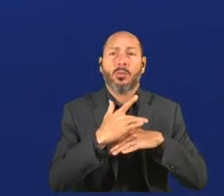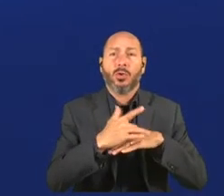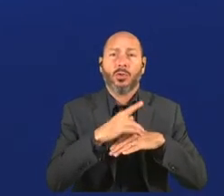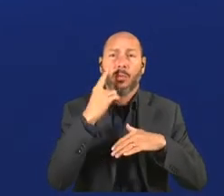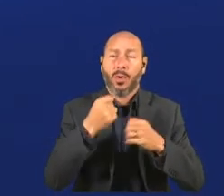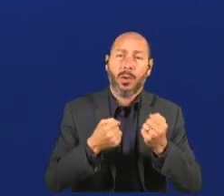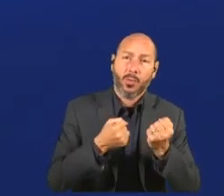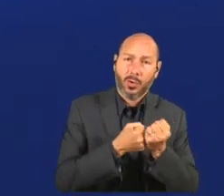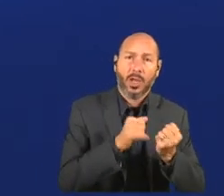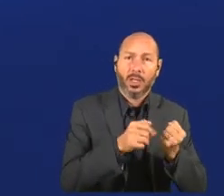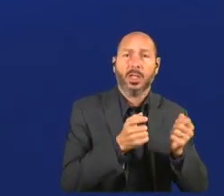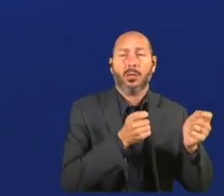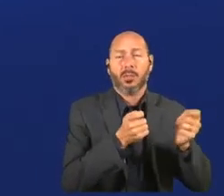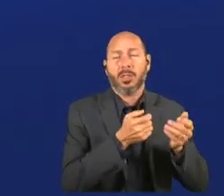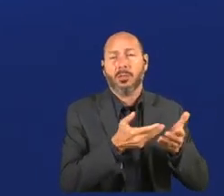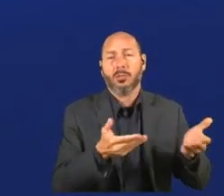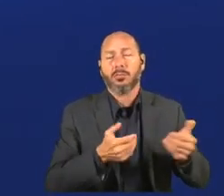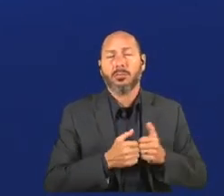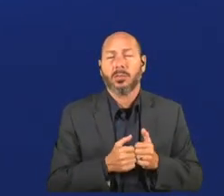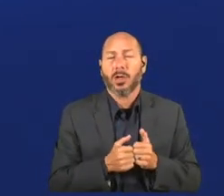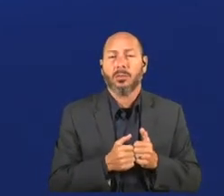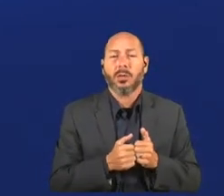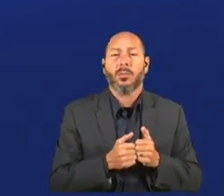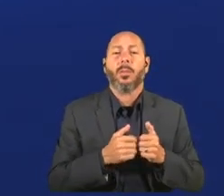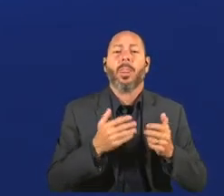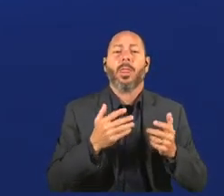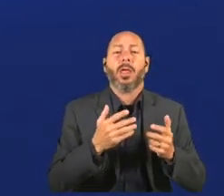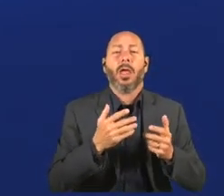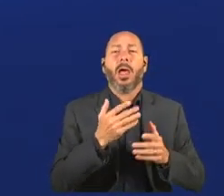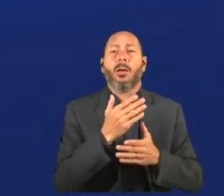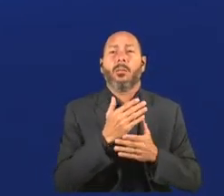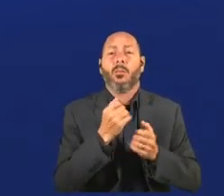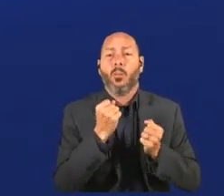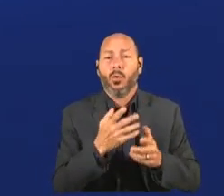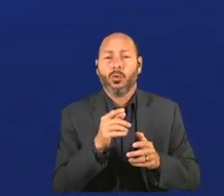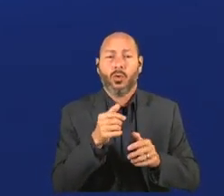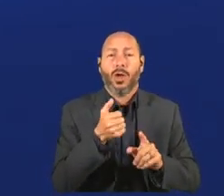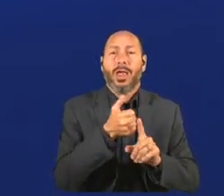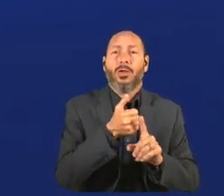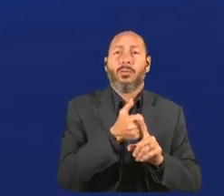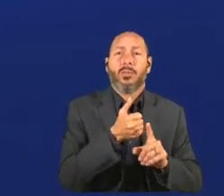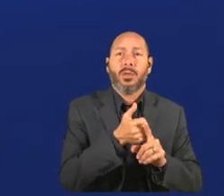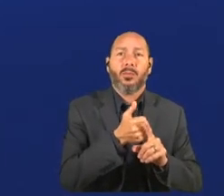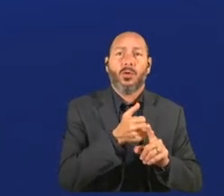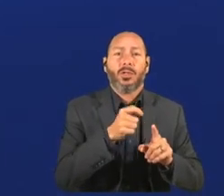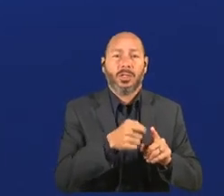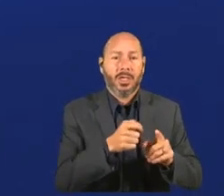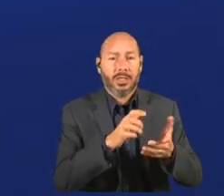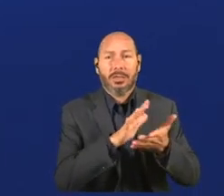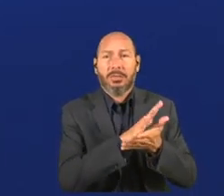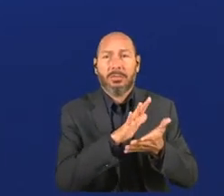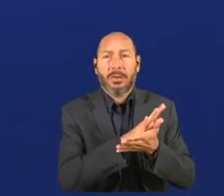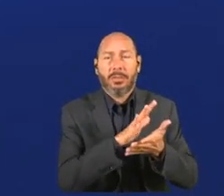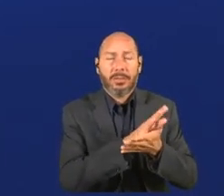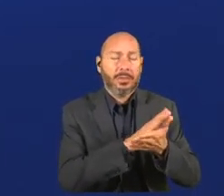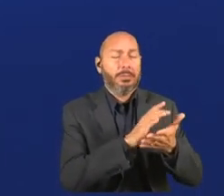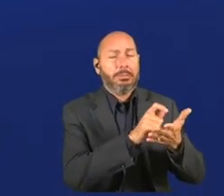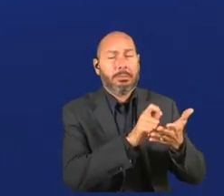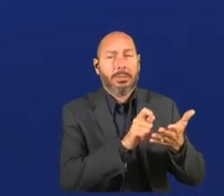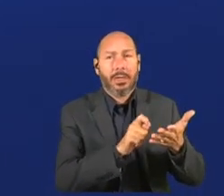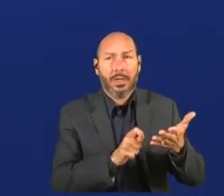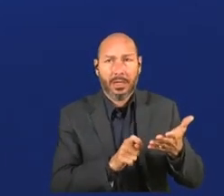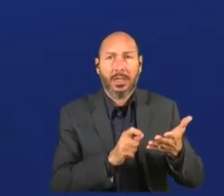heard stories of surgeons that would have to do a lot of the actual paperwork before the surgery or after the surgery, which is usually provided with